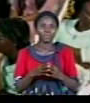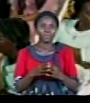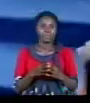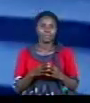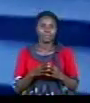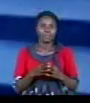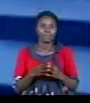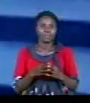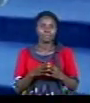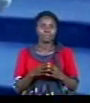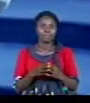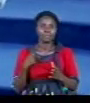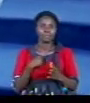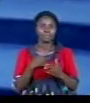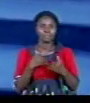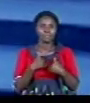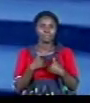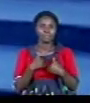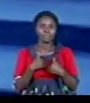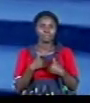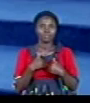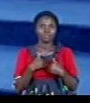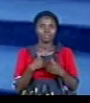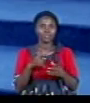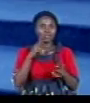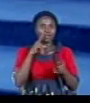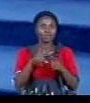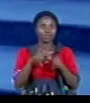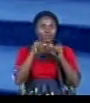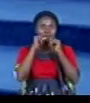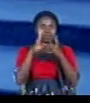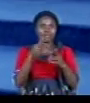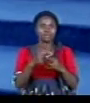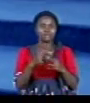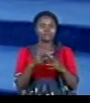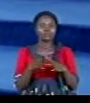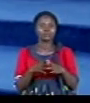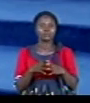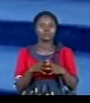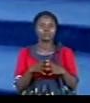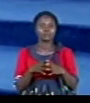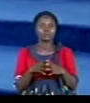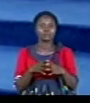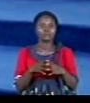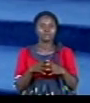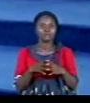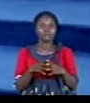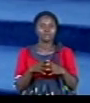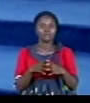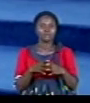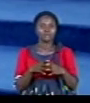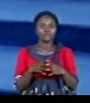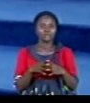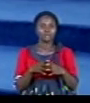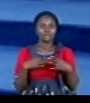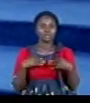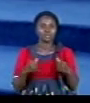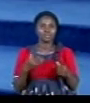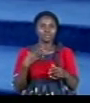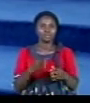We have a sister Blessing. He had asthmatic bronchial